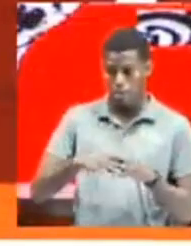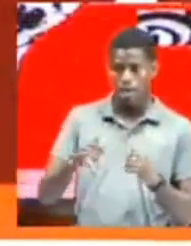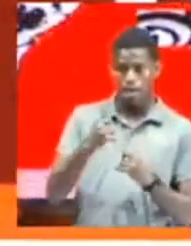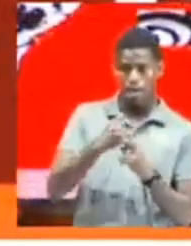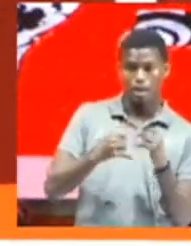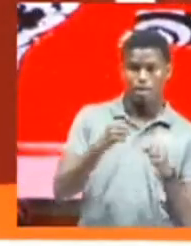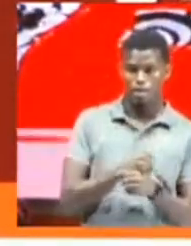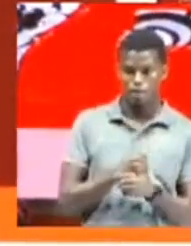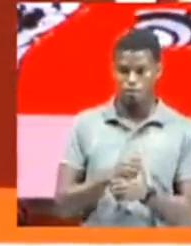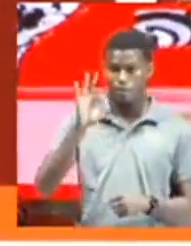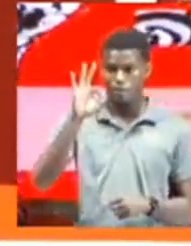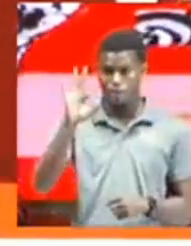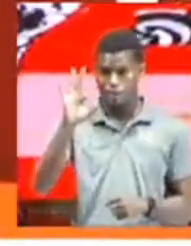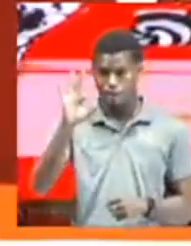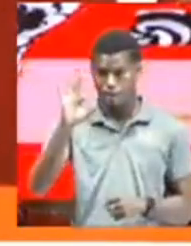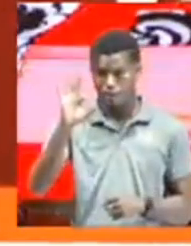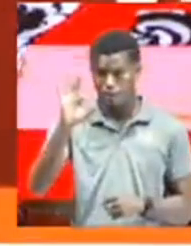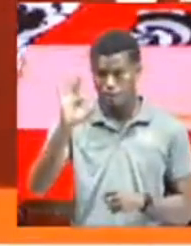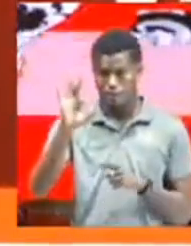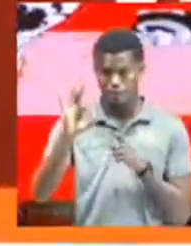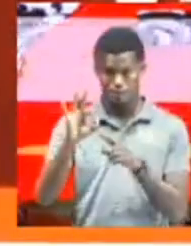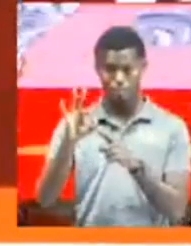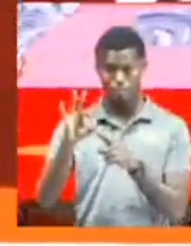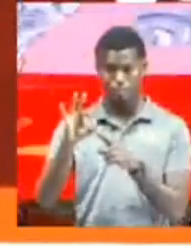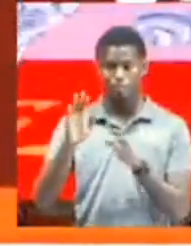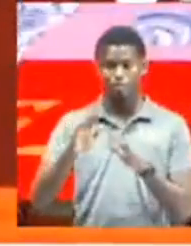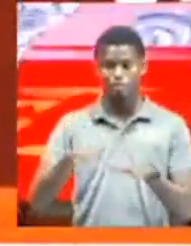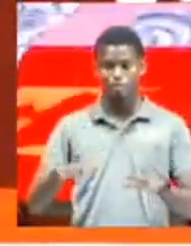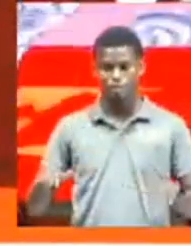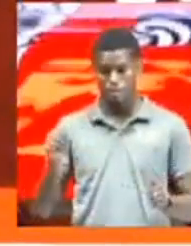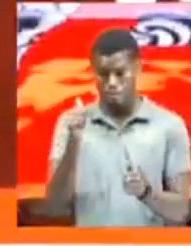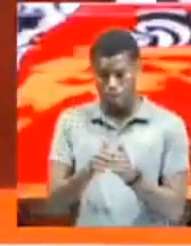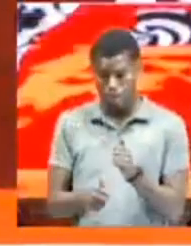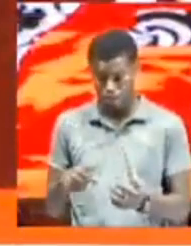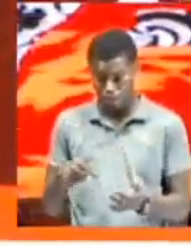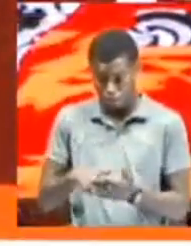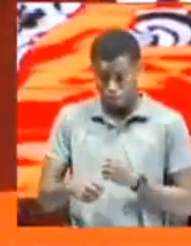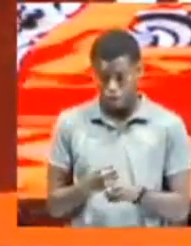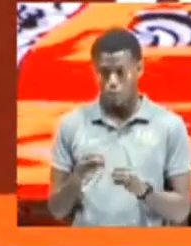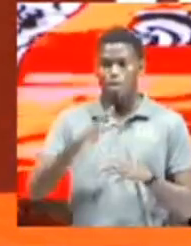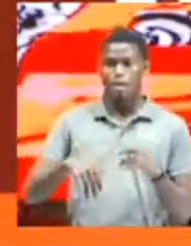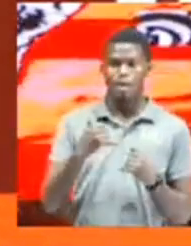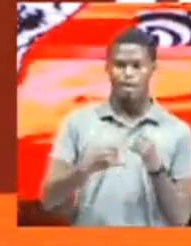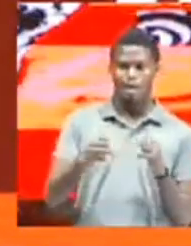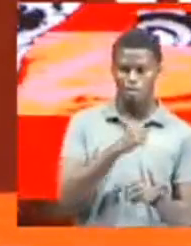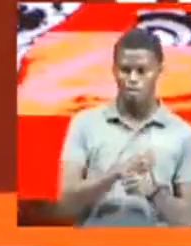dege picnic passed this year more than last year.